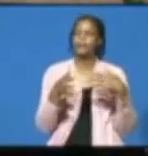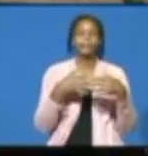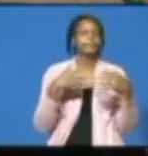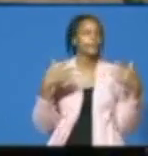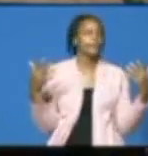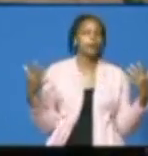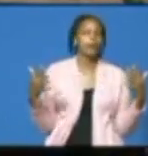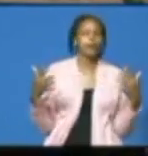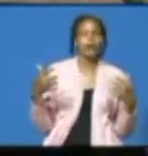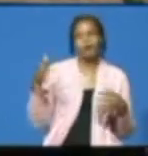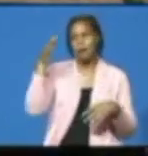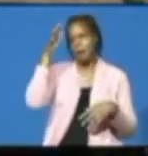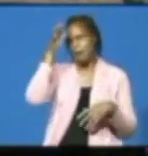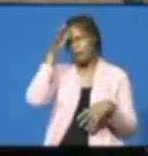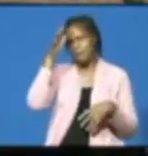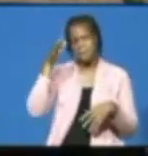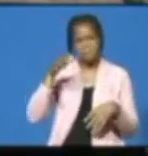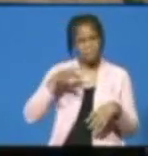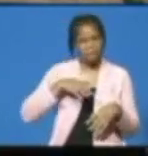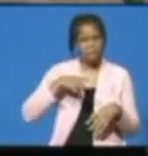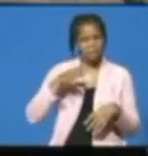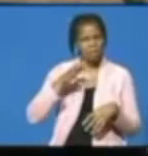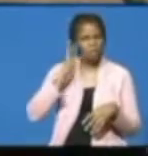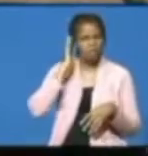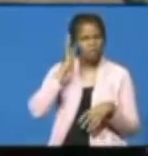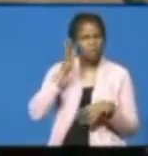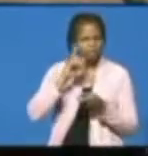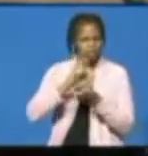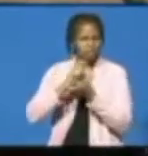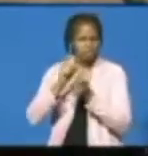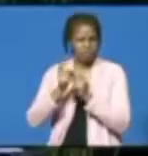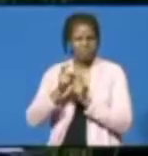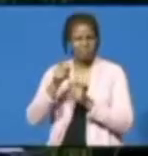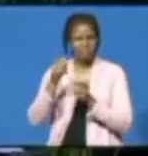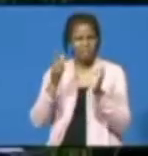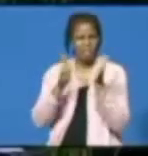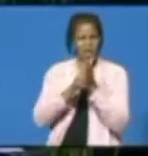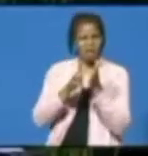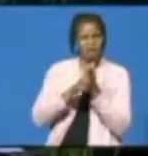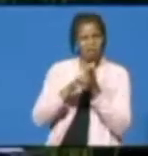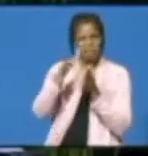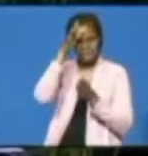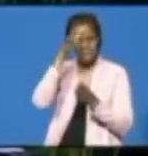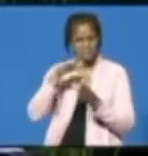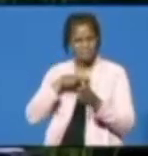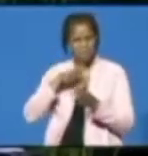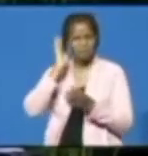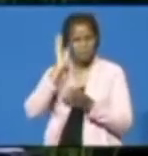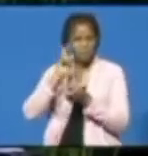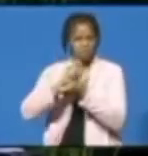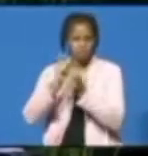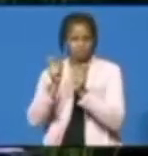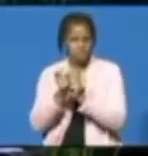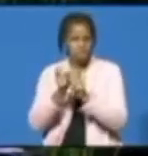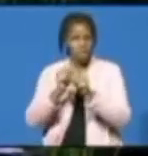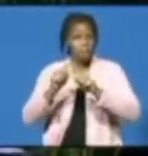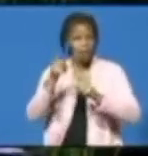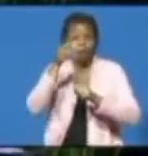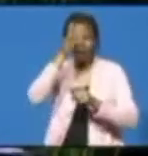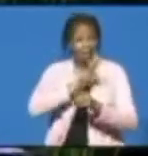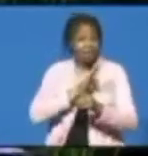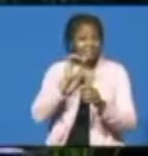man will change. Man's law will change. But God's Ten